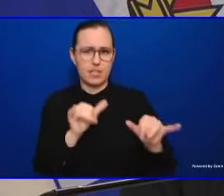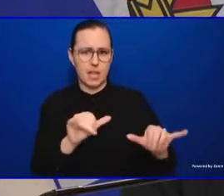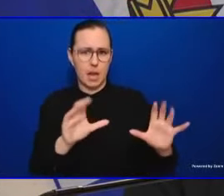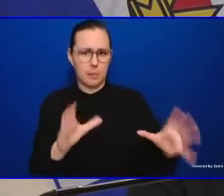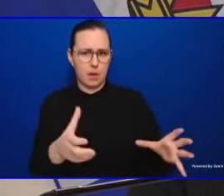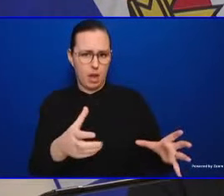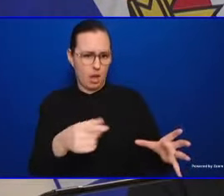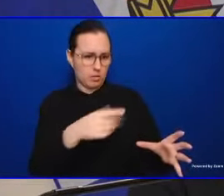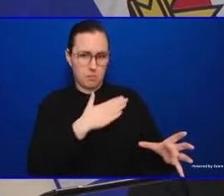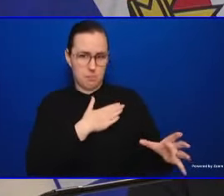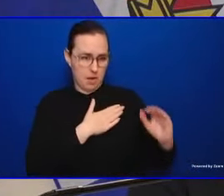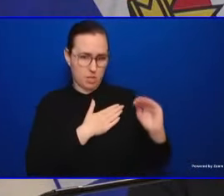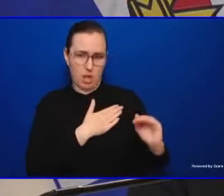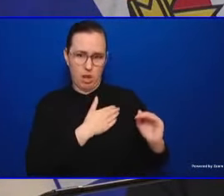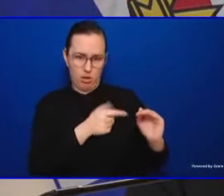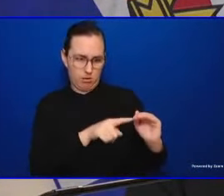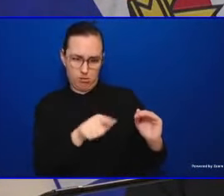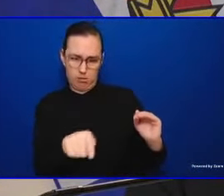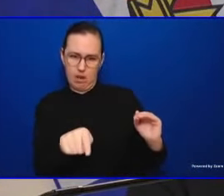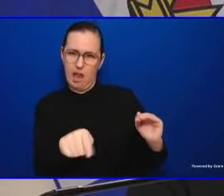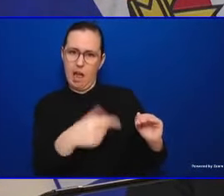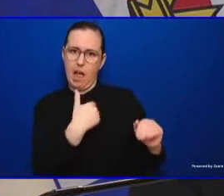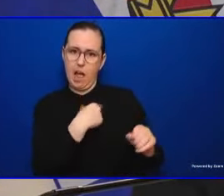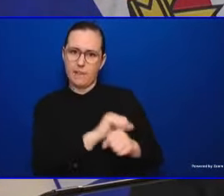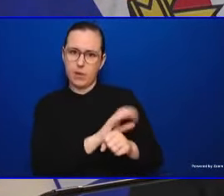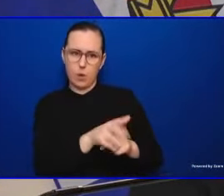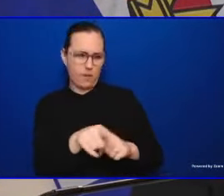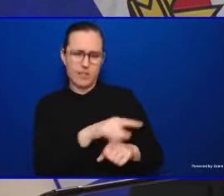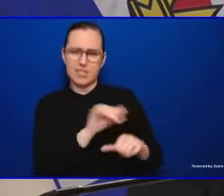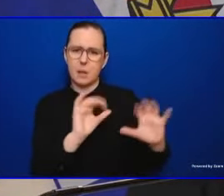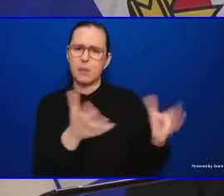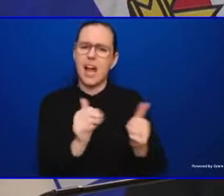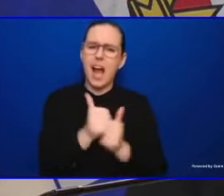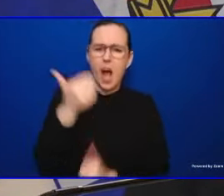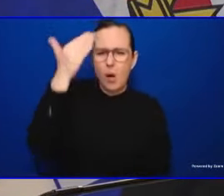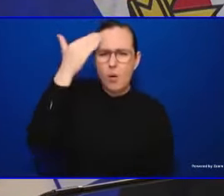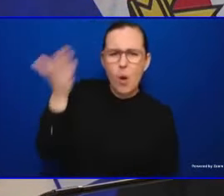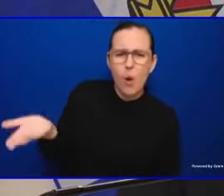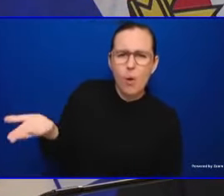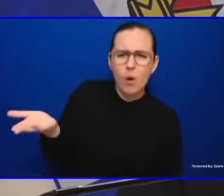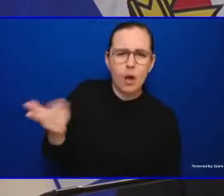way parents will know if there has been an outbreak? Thanks.